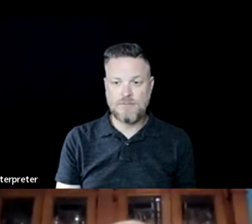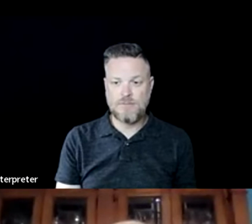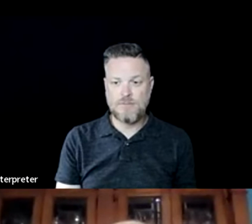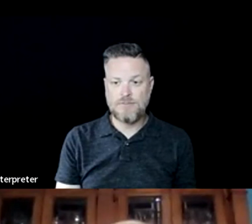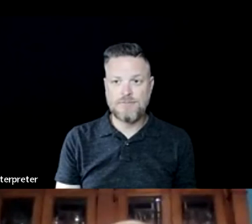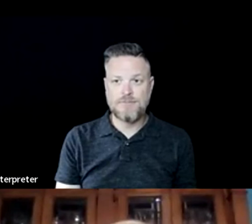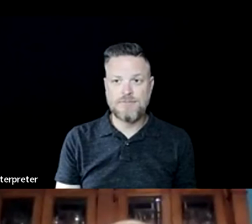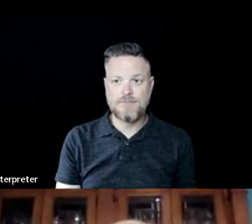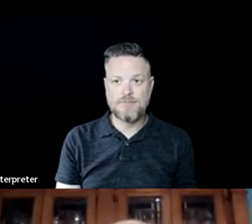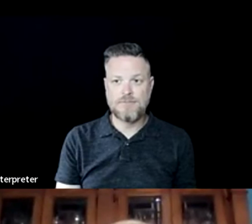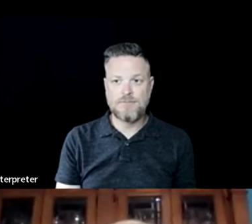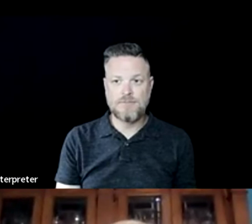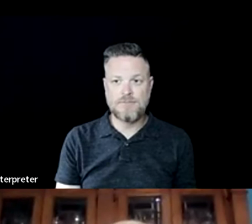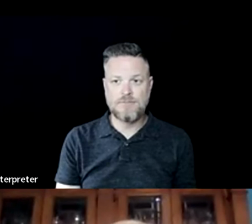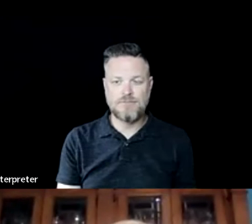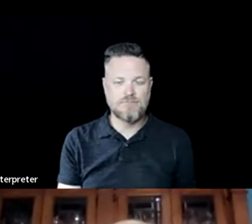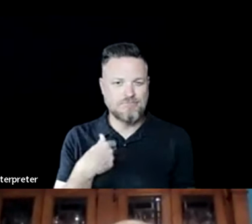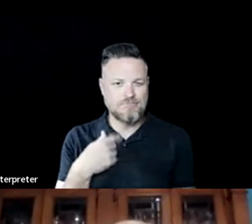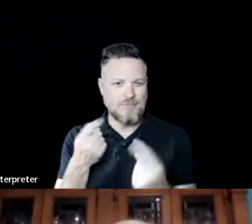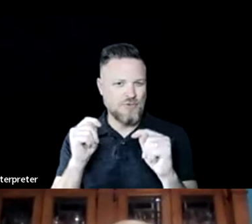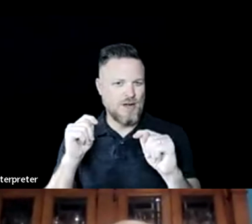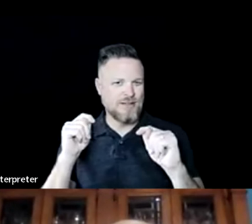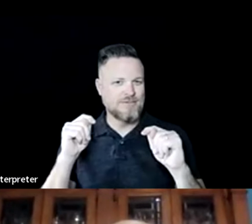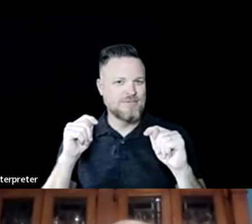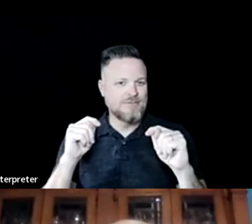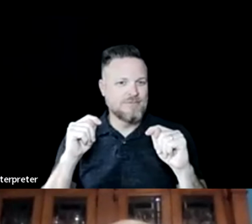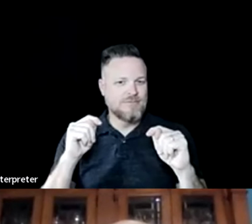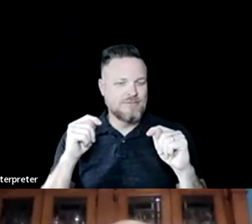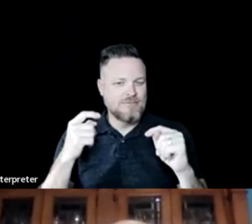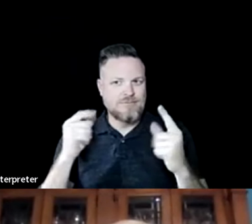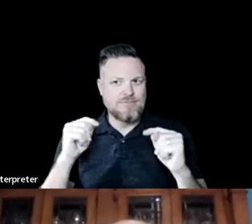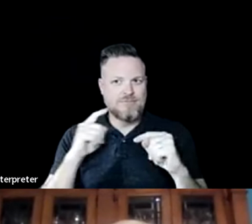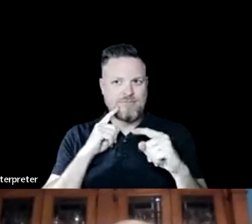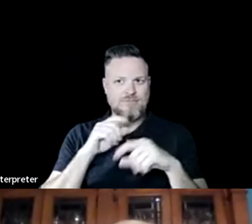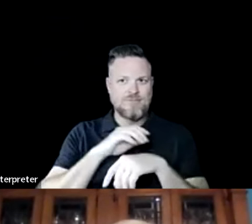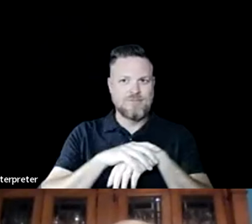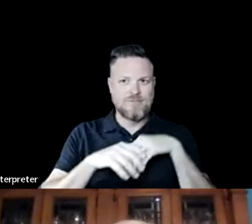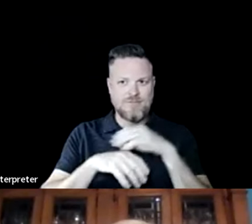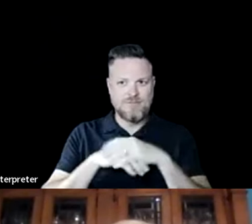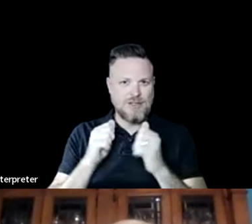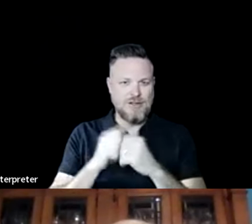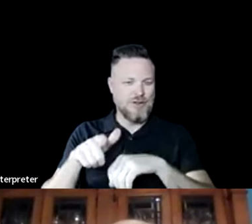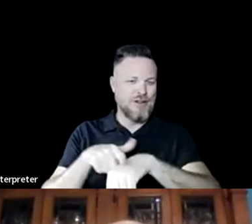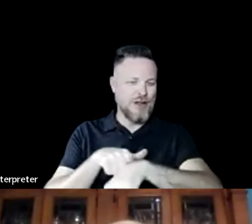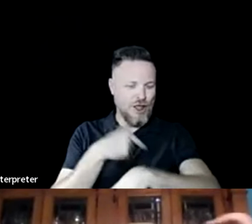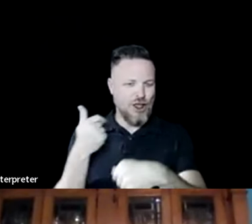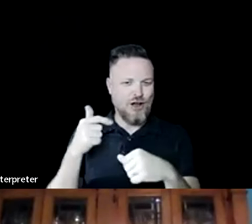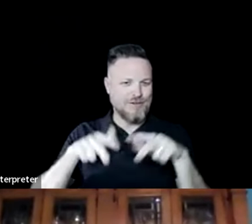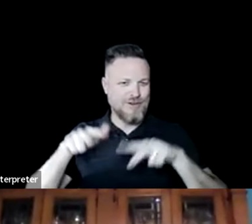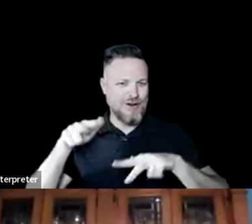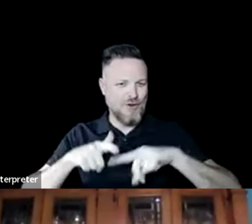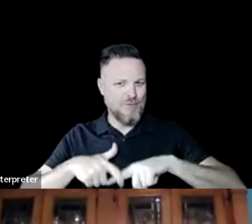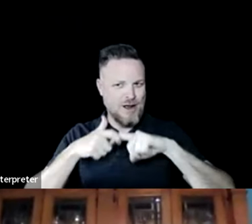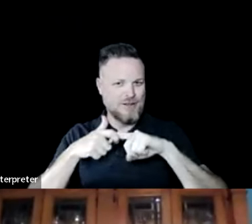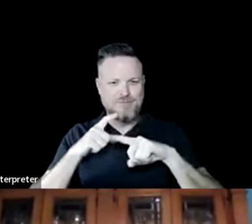Okay. I'm trying to be comfortable with a long, awkward pause, but it looks like there's